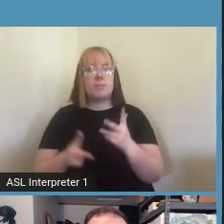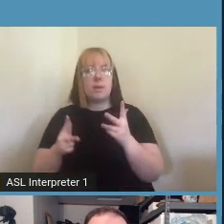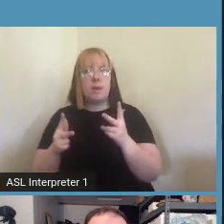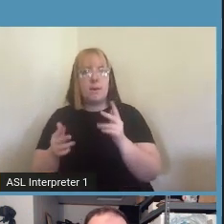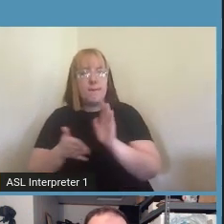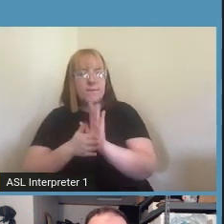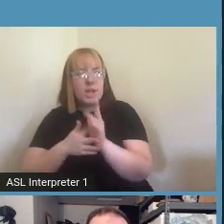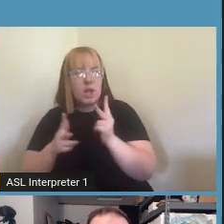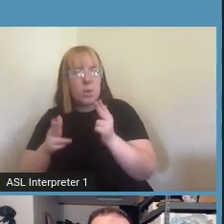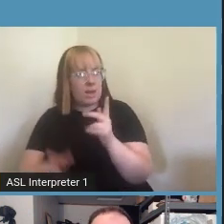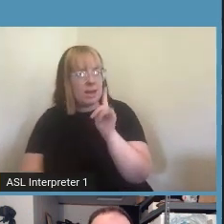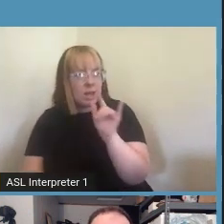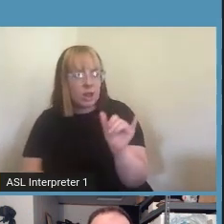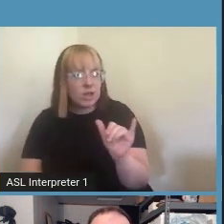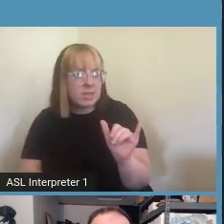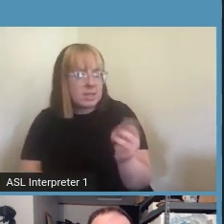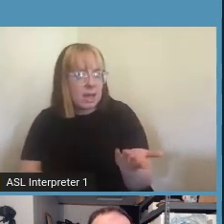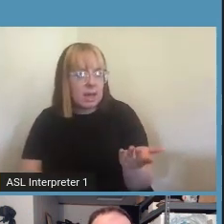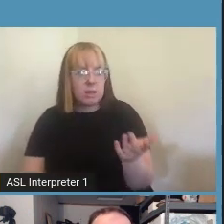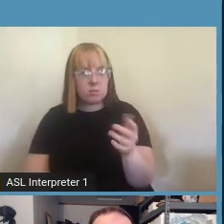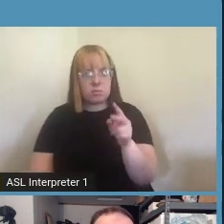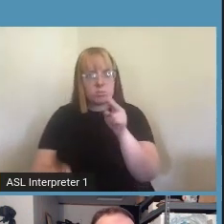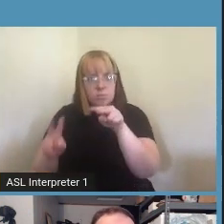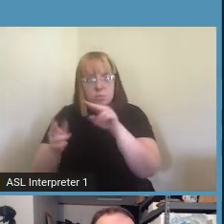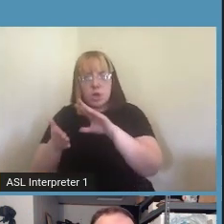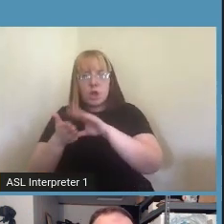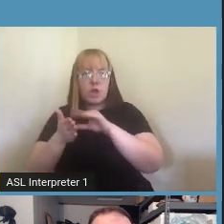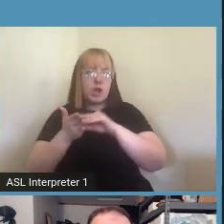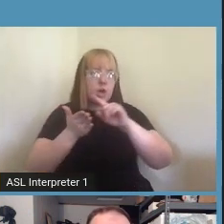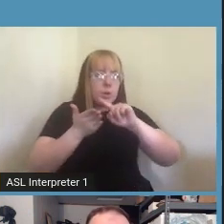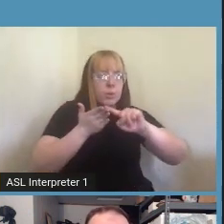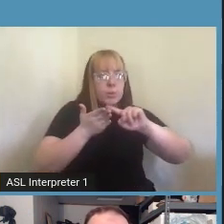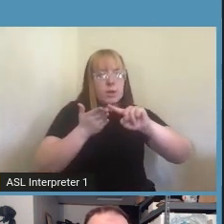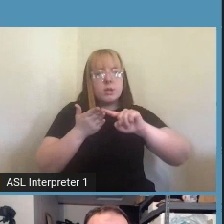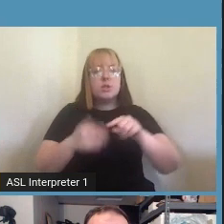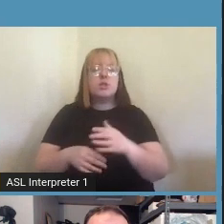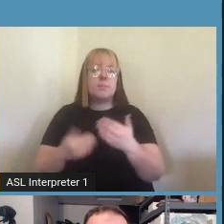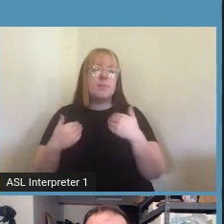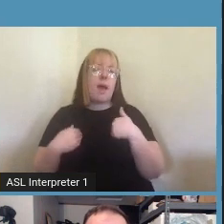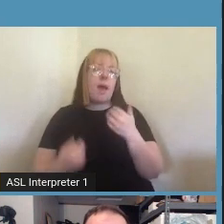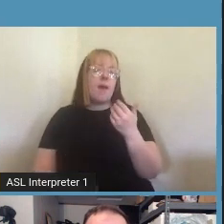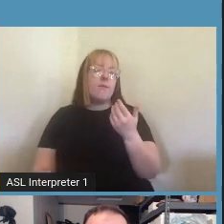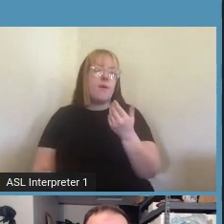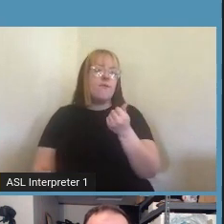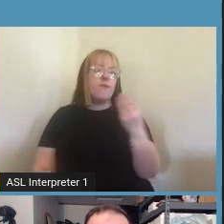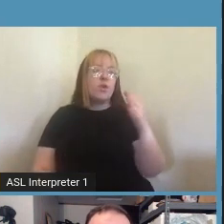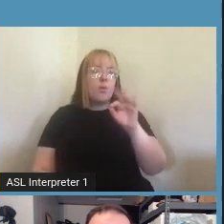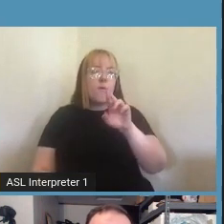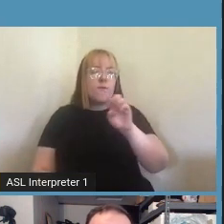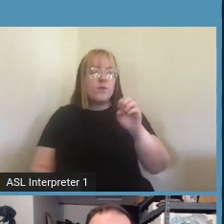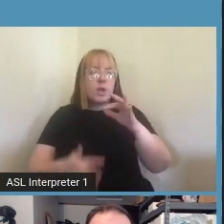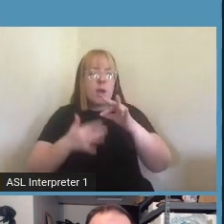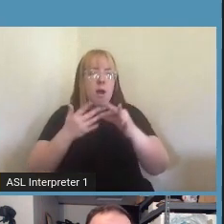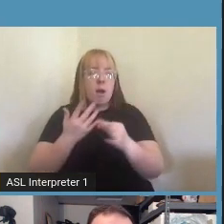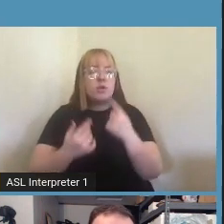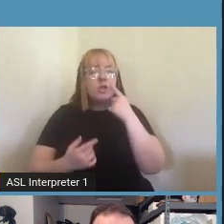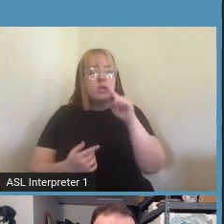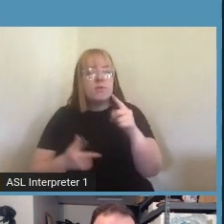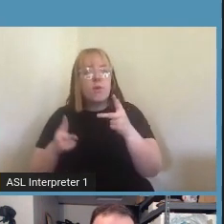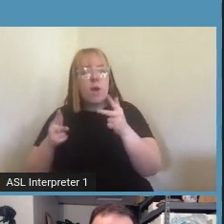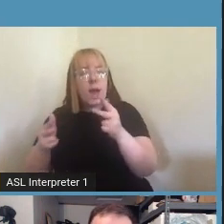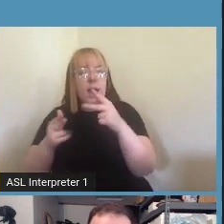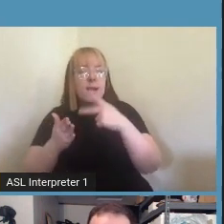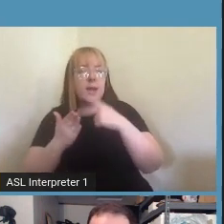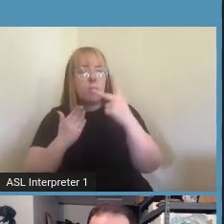of, as well as we'll go over some free options at the very end if you don't have the